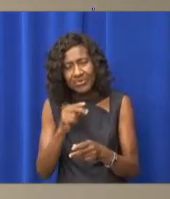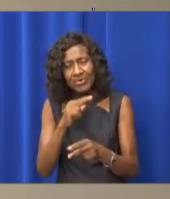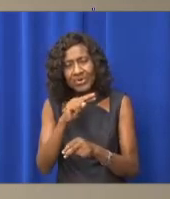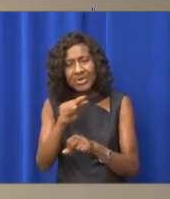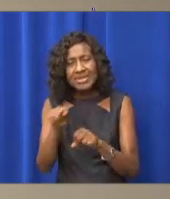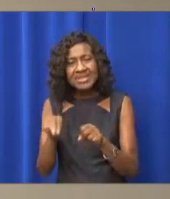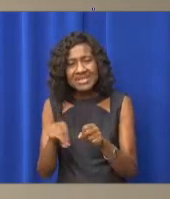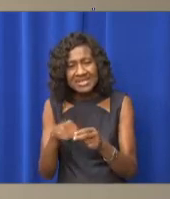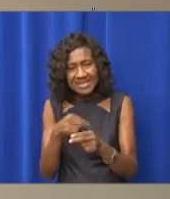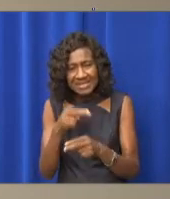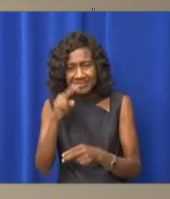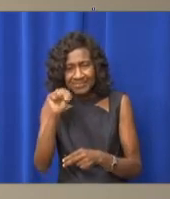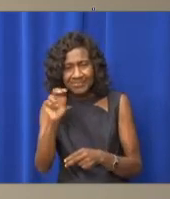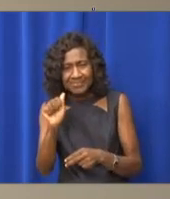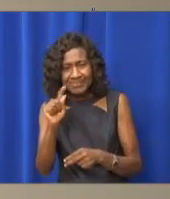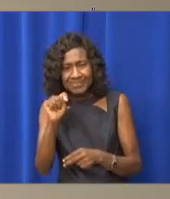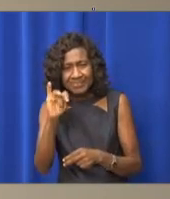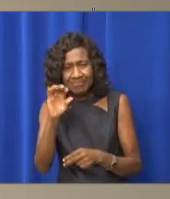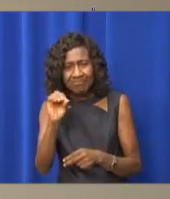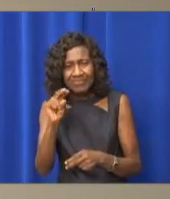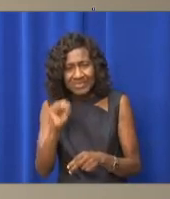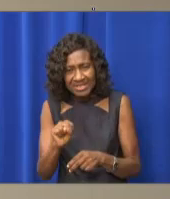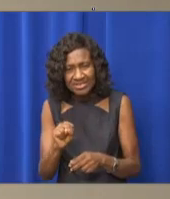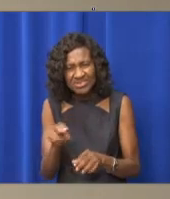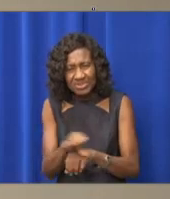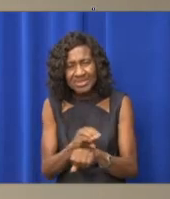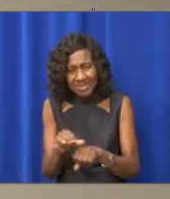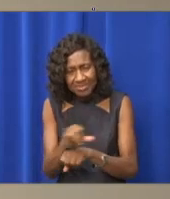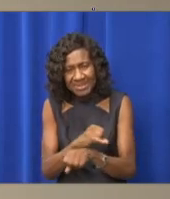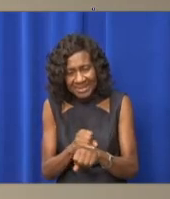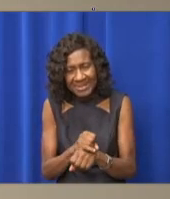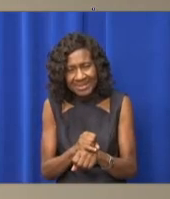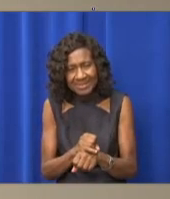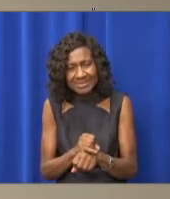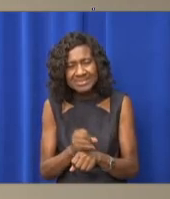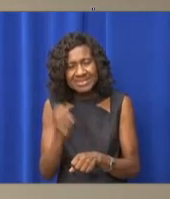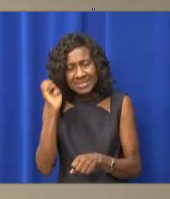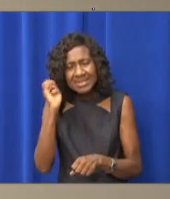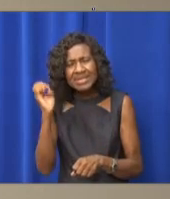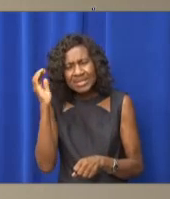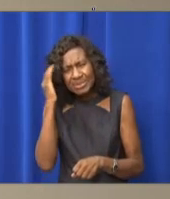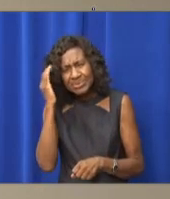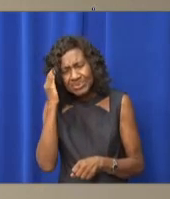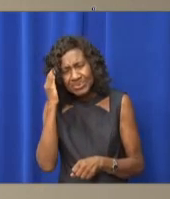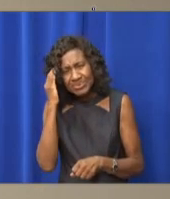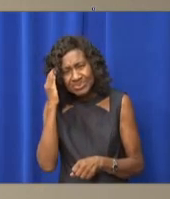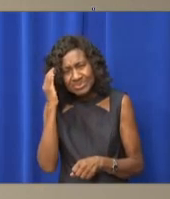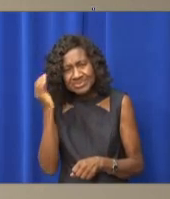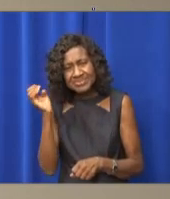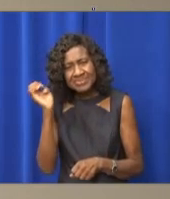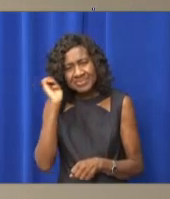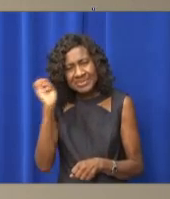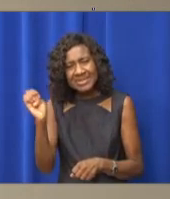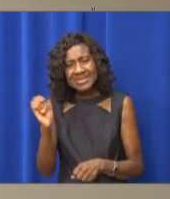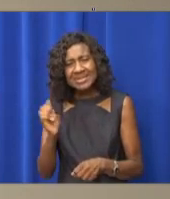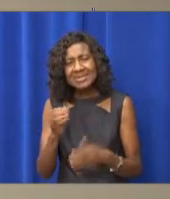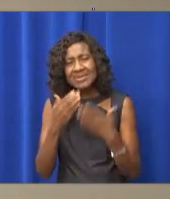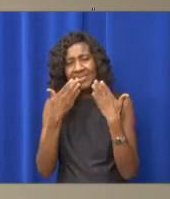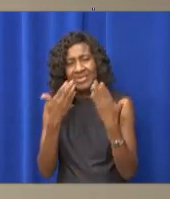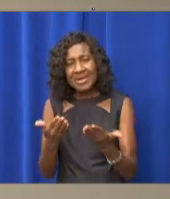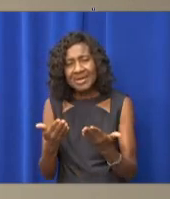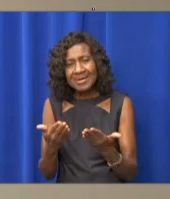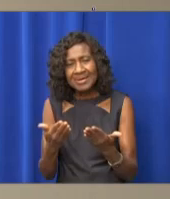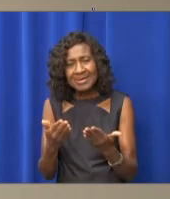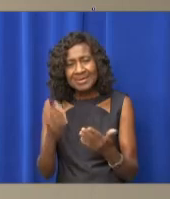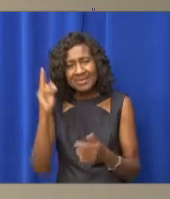I say that being in the trenches and behind the scenes, and I thank you so much, Premier.